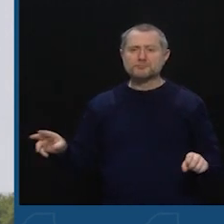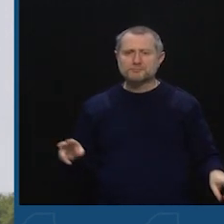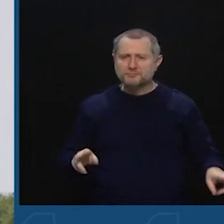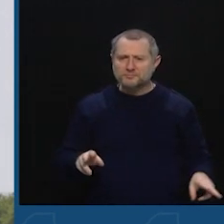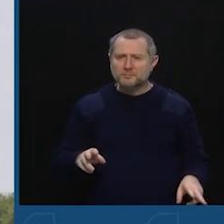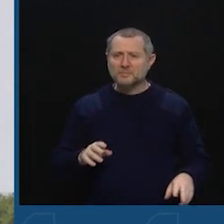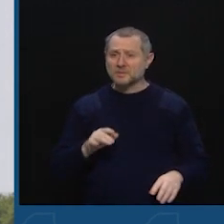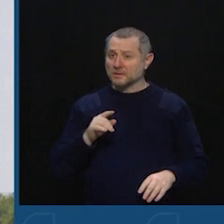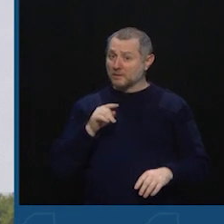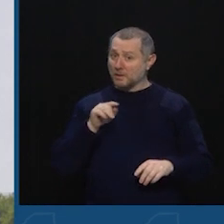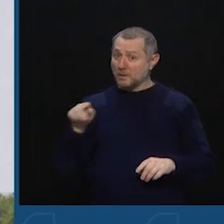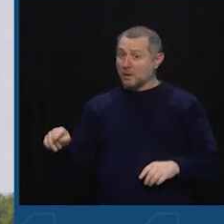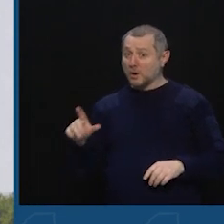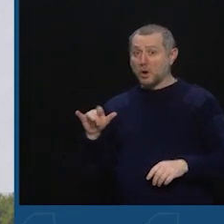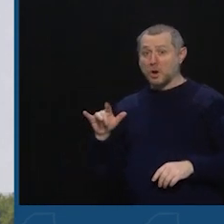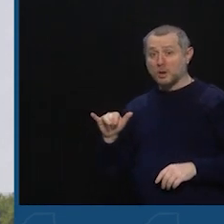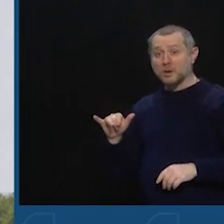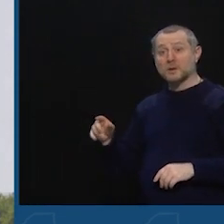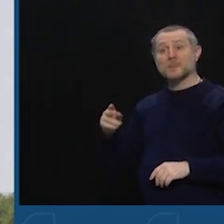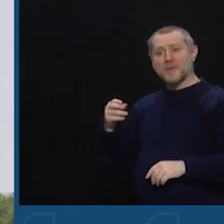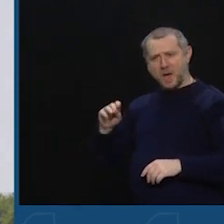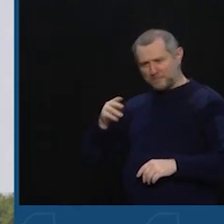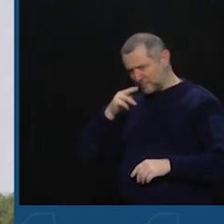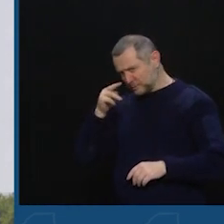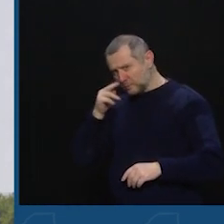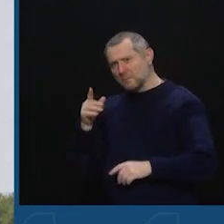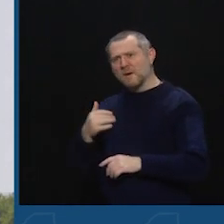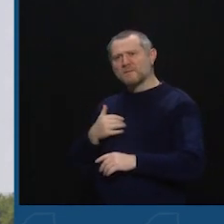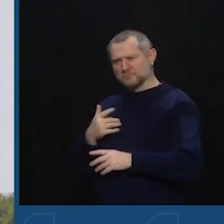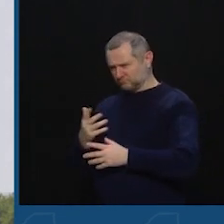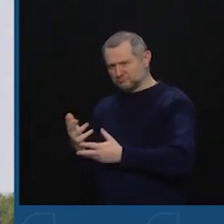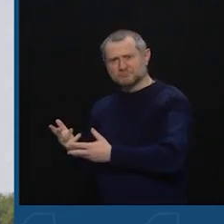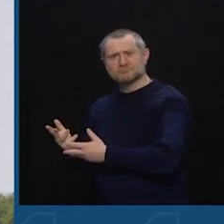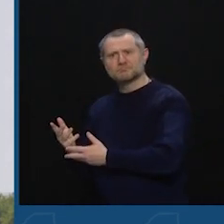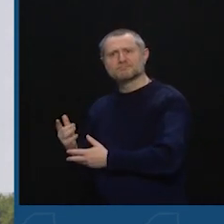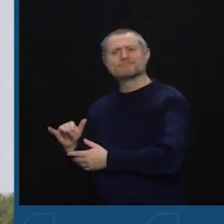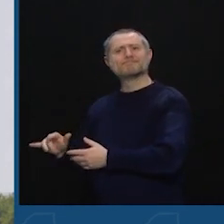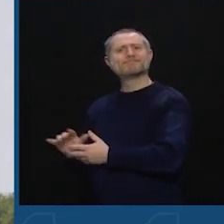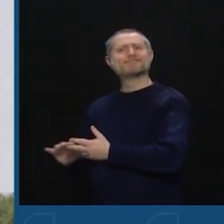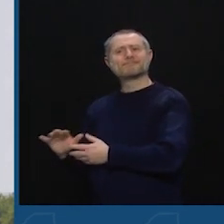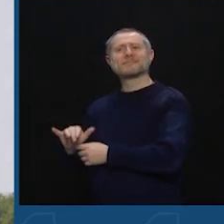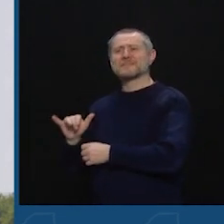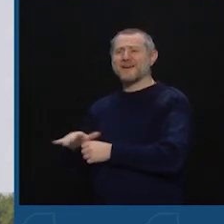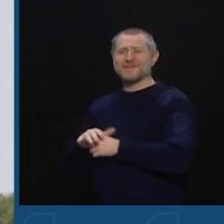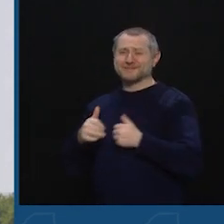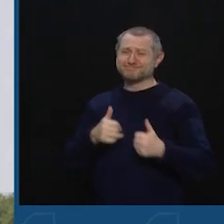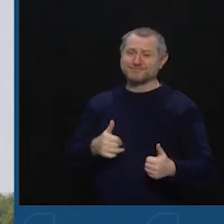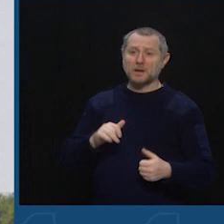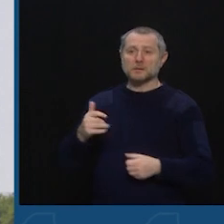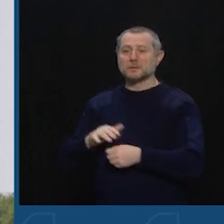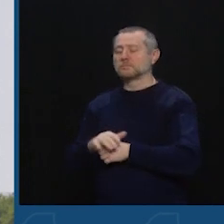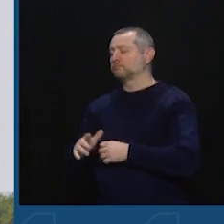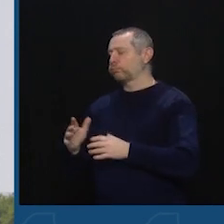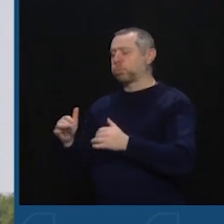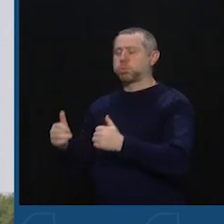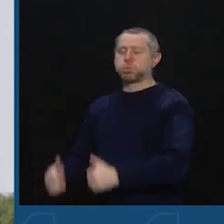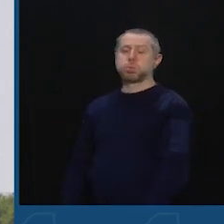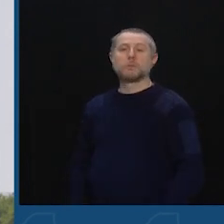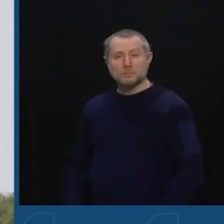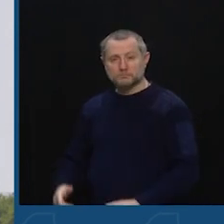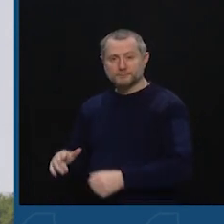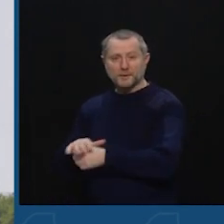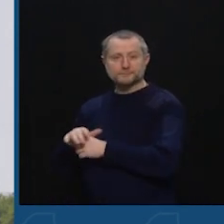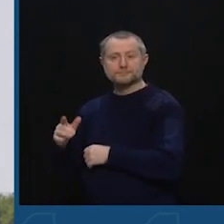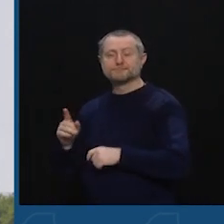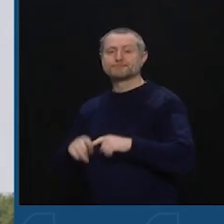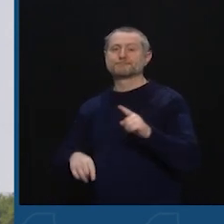out during the pandemic, and some are staying. So some areas did fine, other areas were starving for tourism and visitors, especially